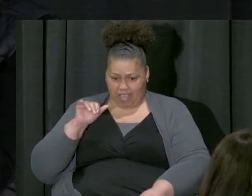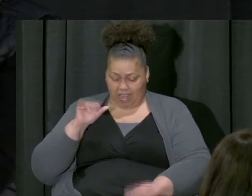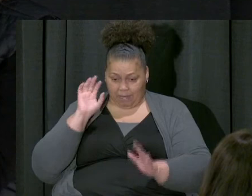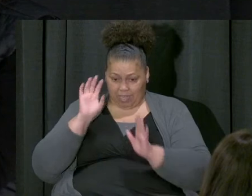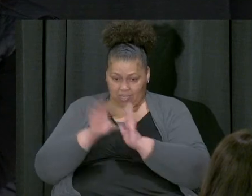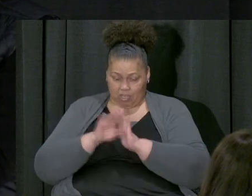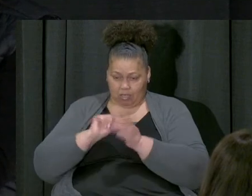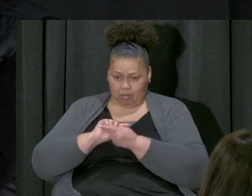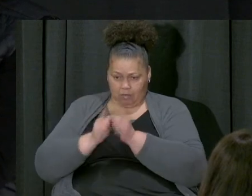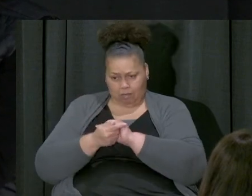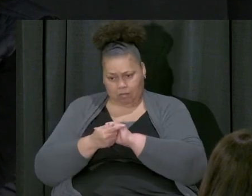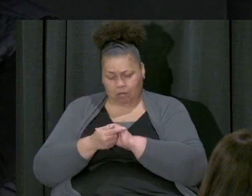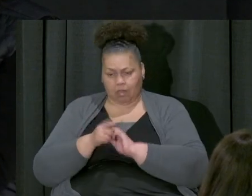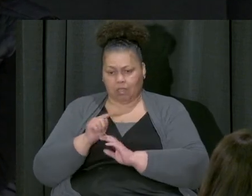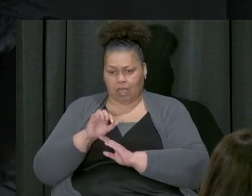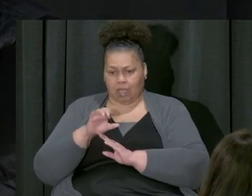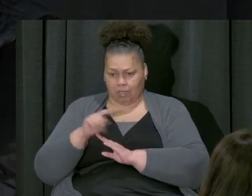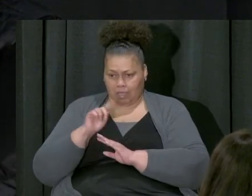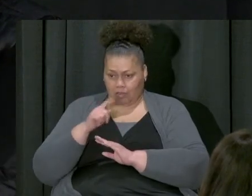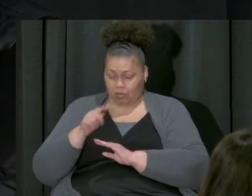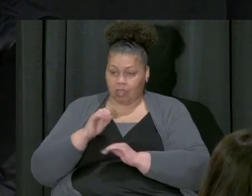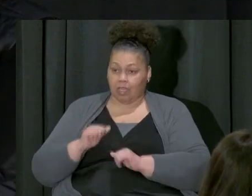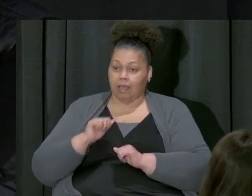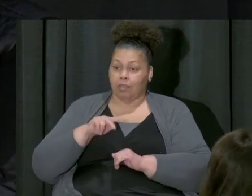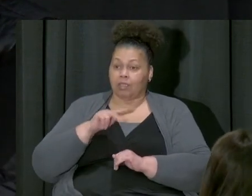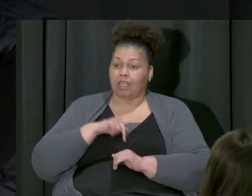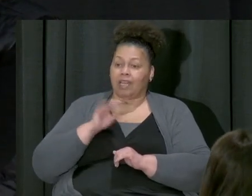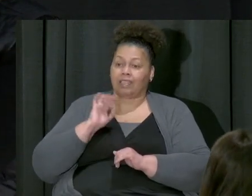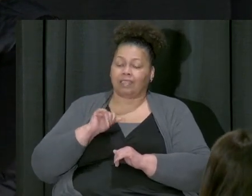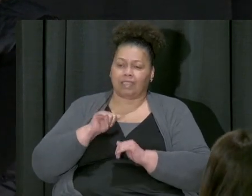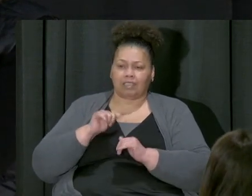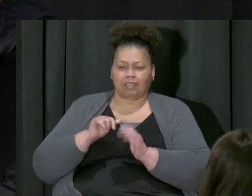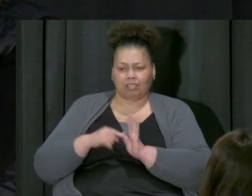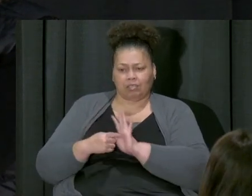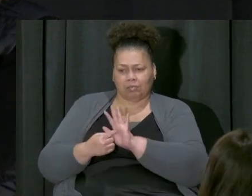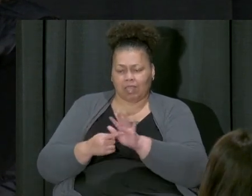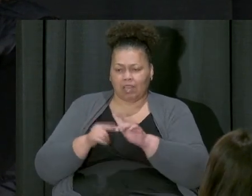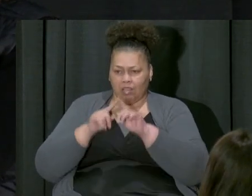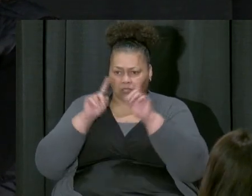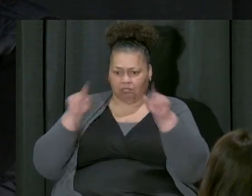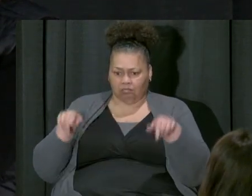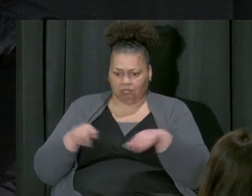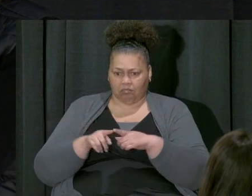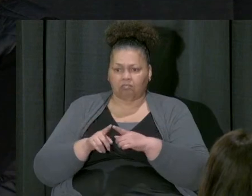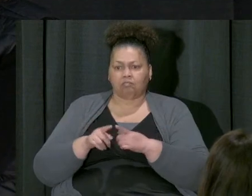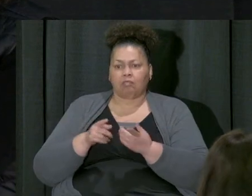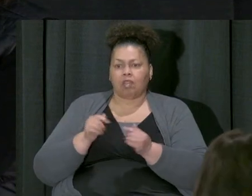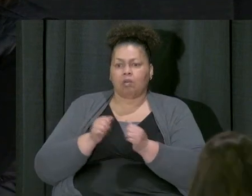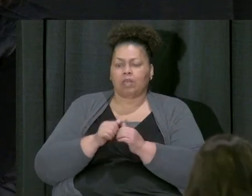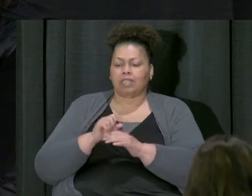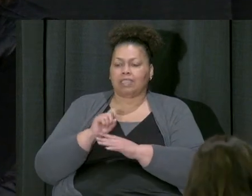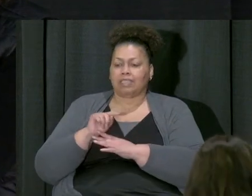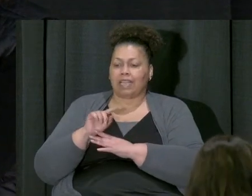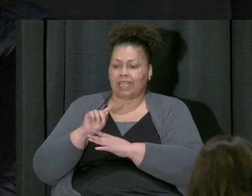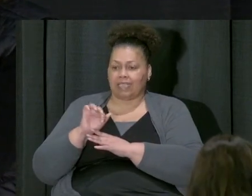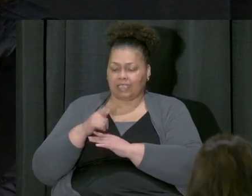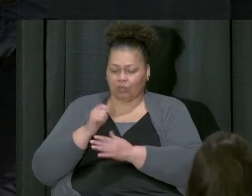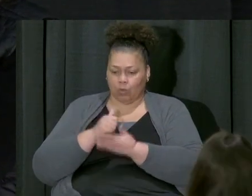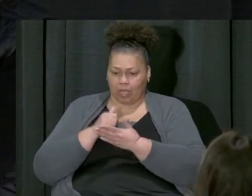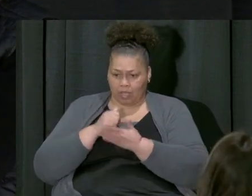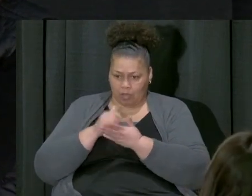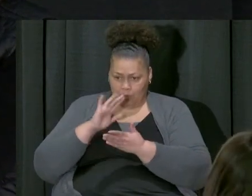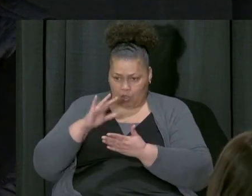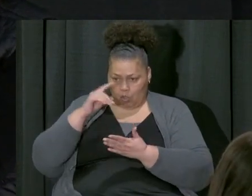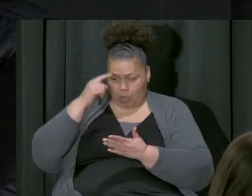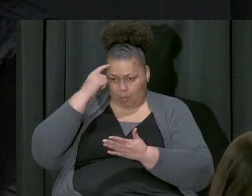can personalize a display of this text on your screen with settings that are going to help your brain to make